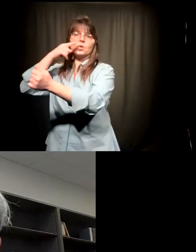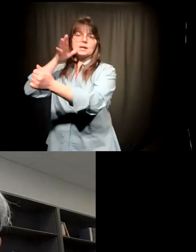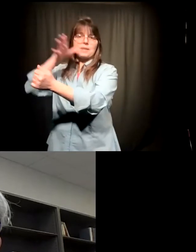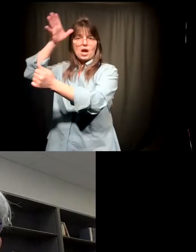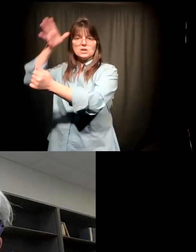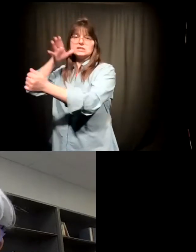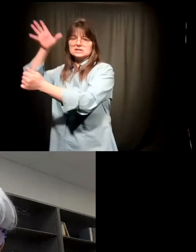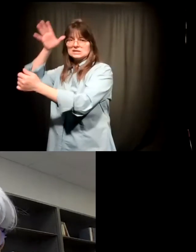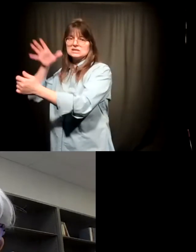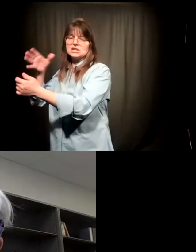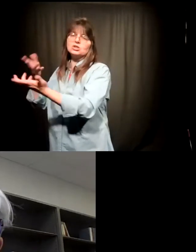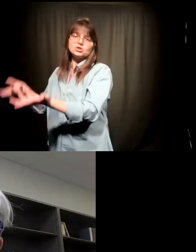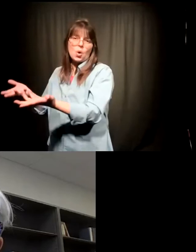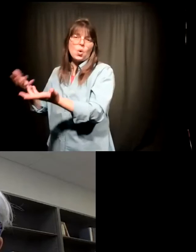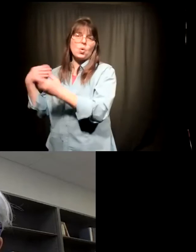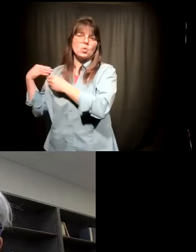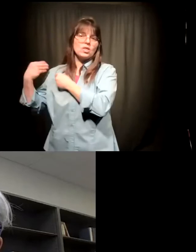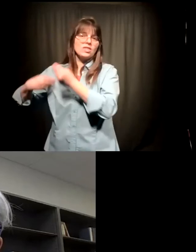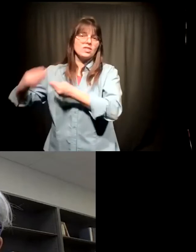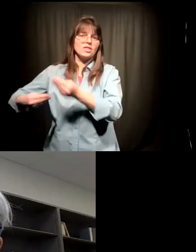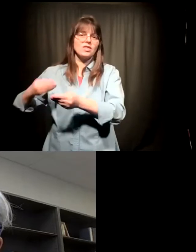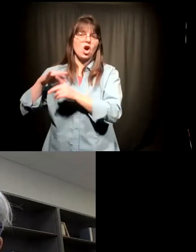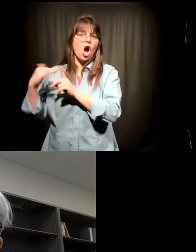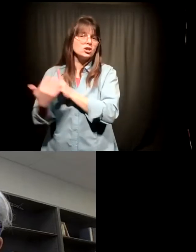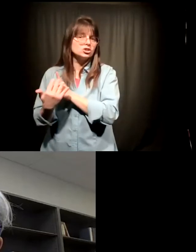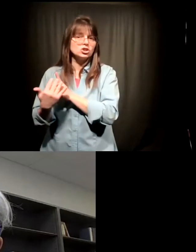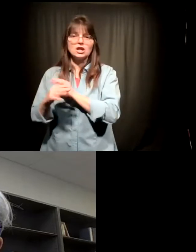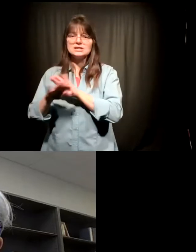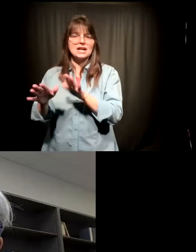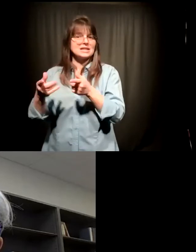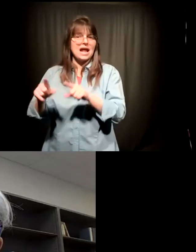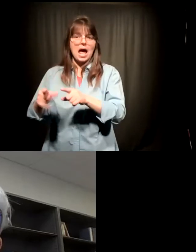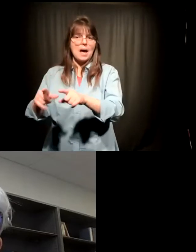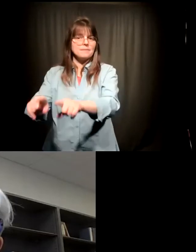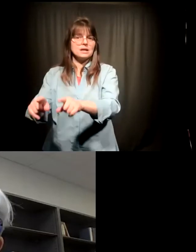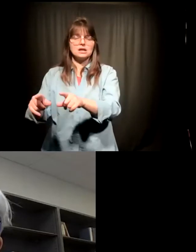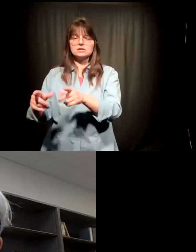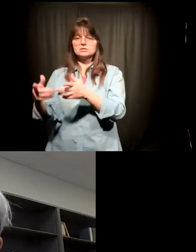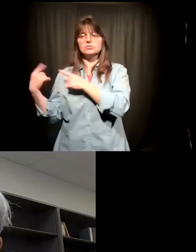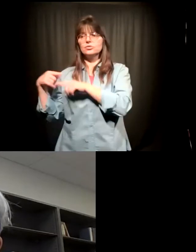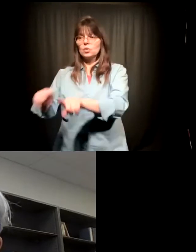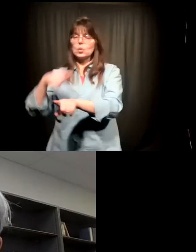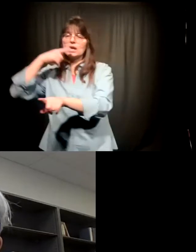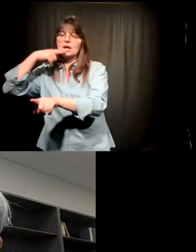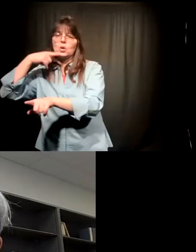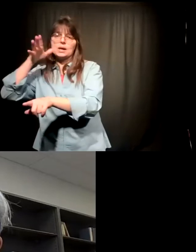the handing down of the culture doesn't happen through parents. And so